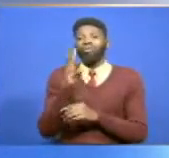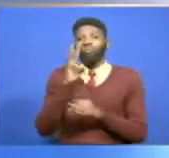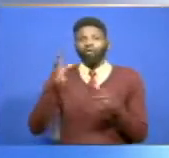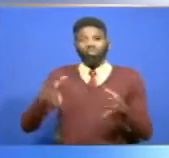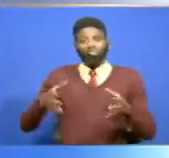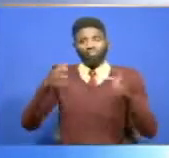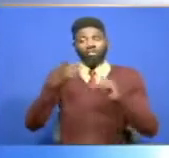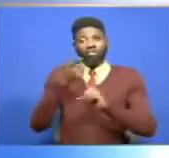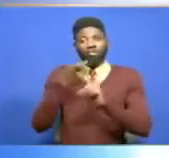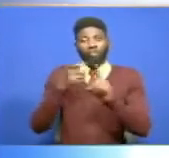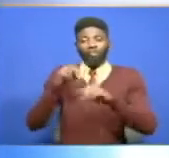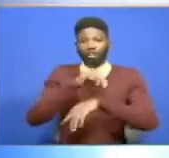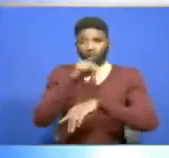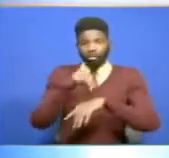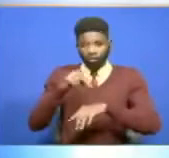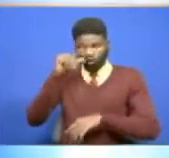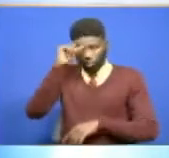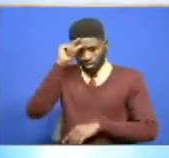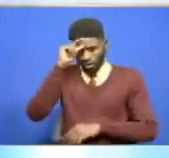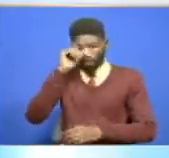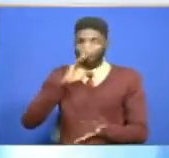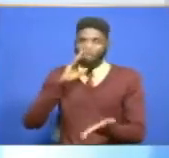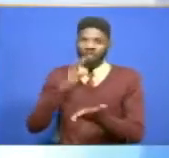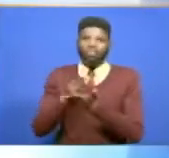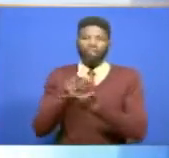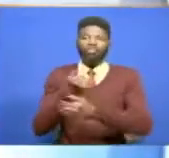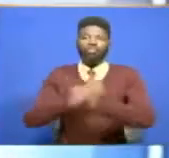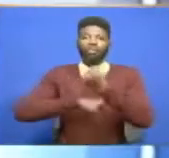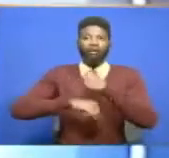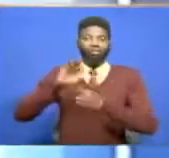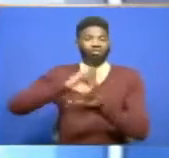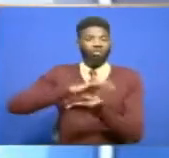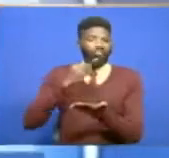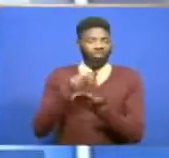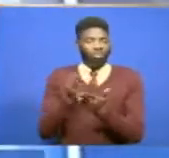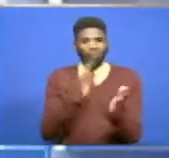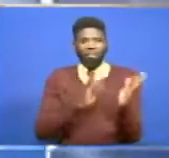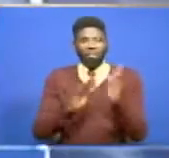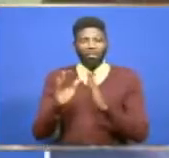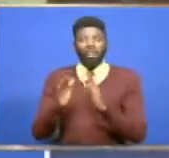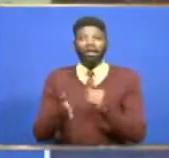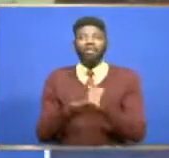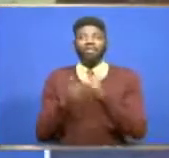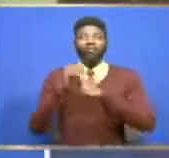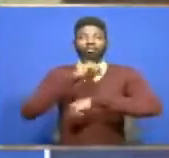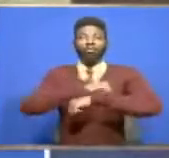Action Fund. This is in preparedness for the school reopening as announced by the government.